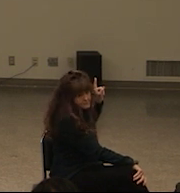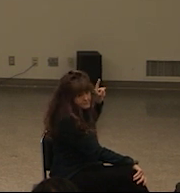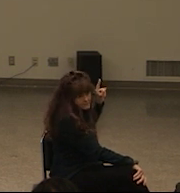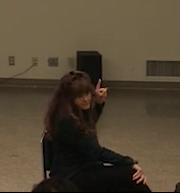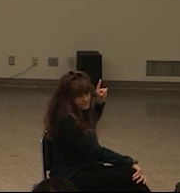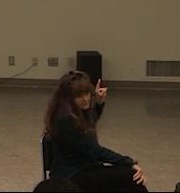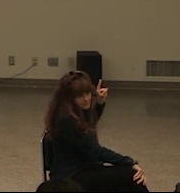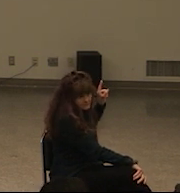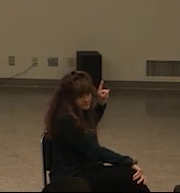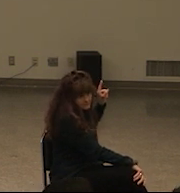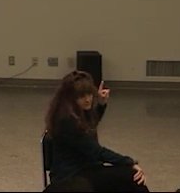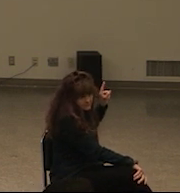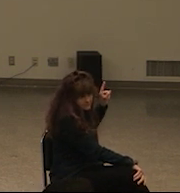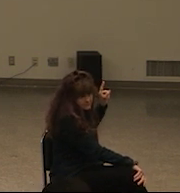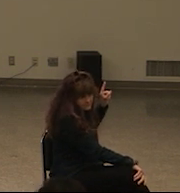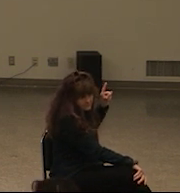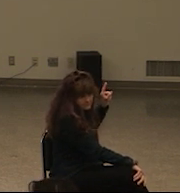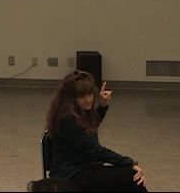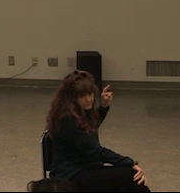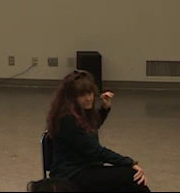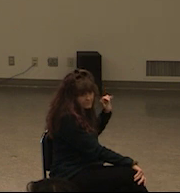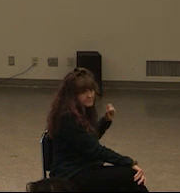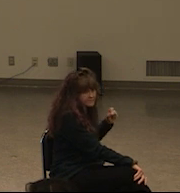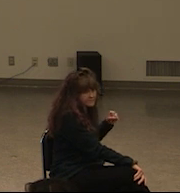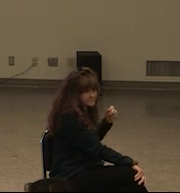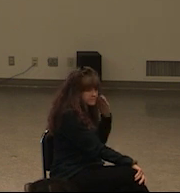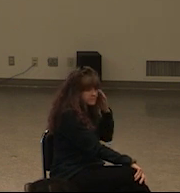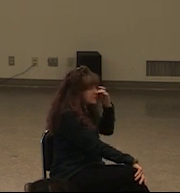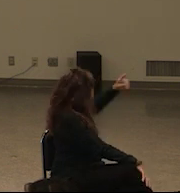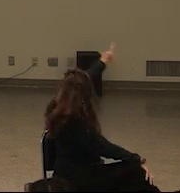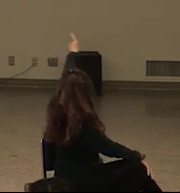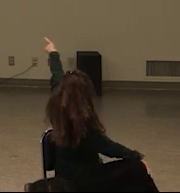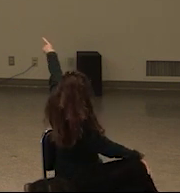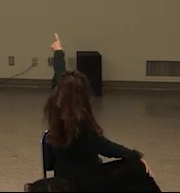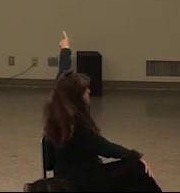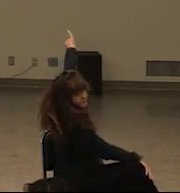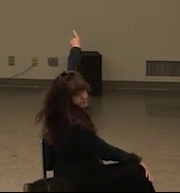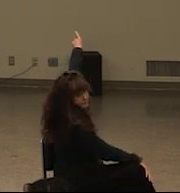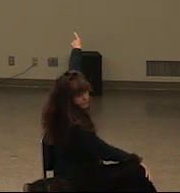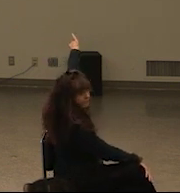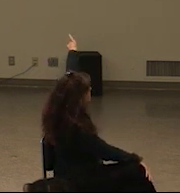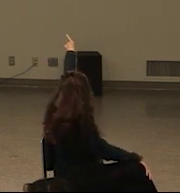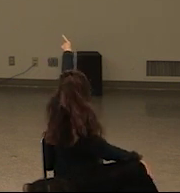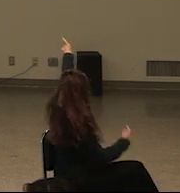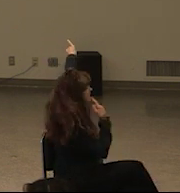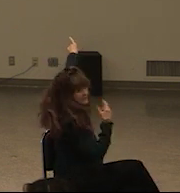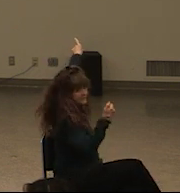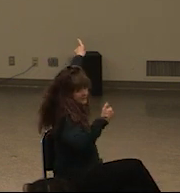We have a few questions throughout our time together. So once you're into the survey, you'll be able to just keep responding.